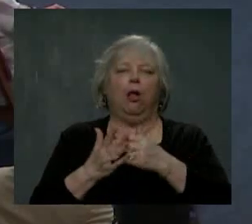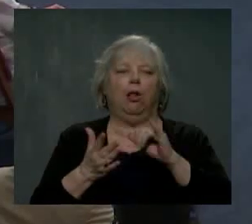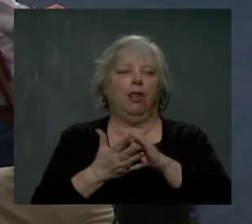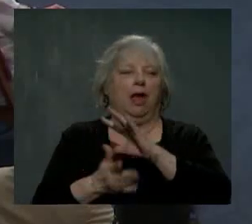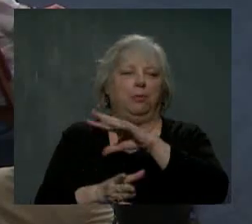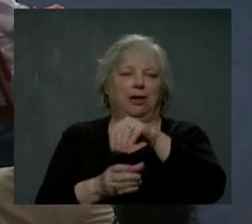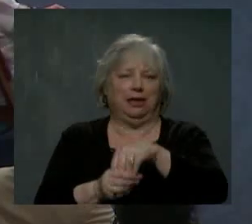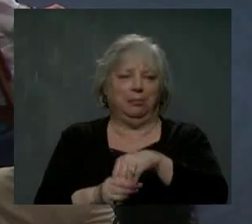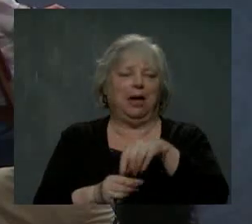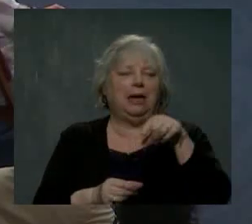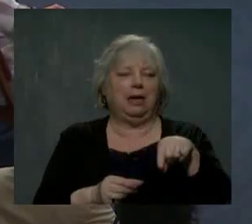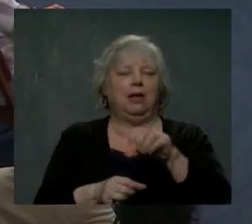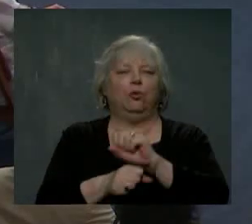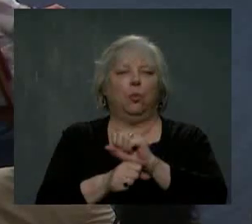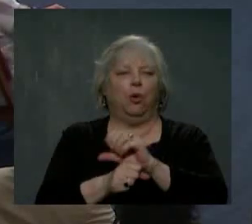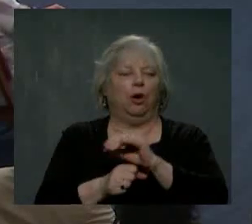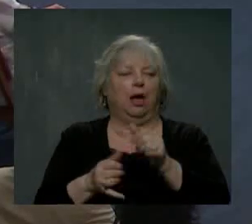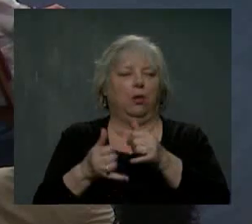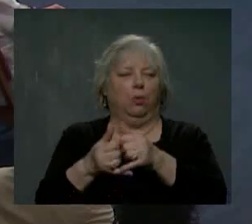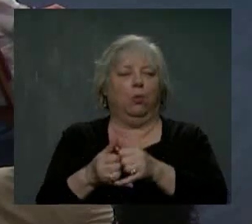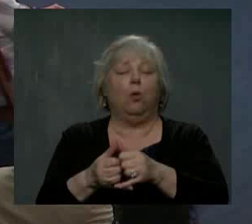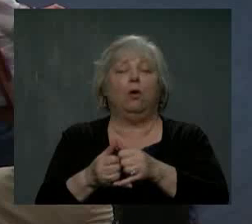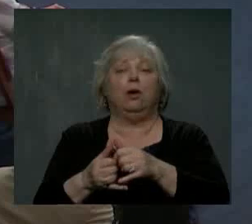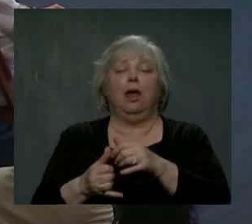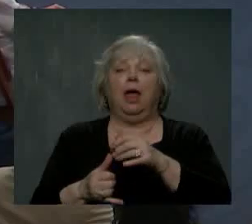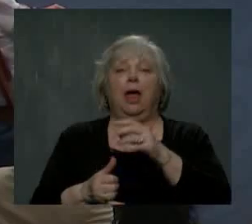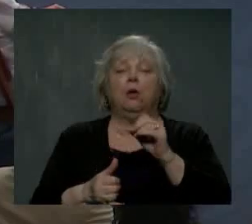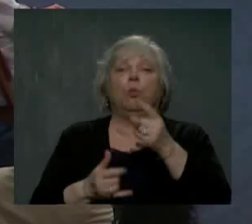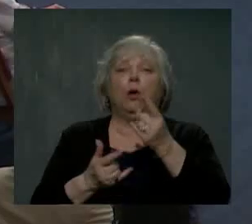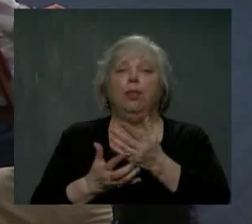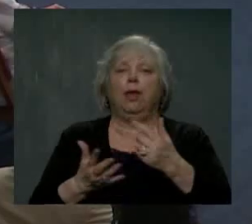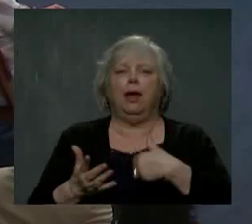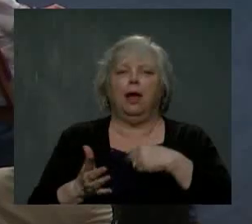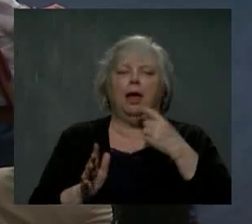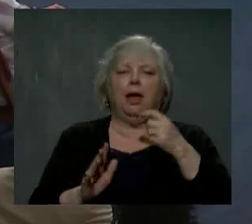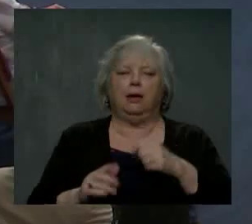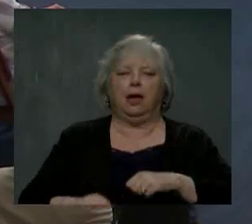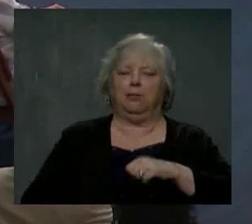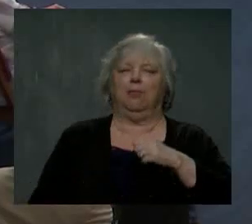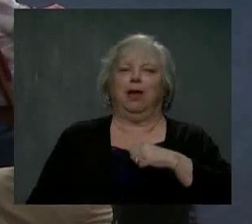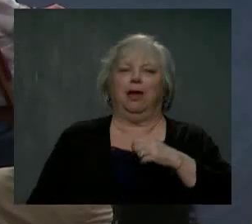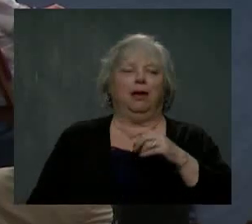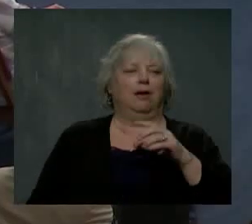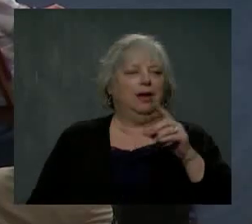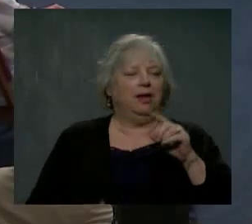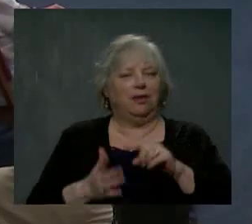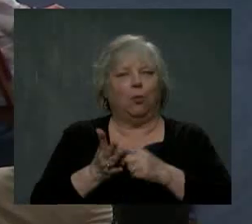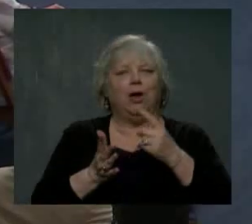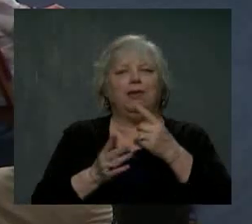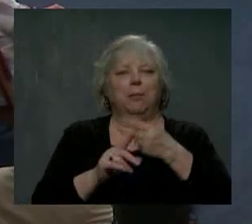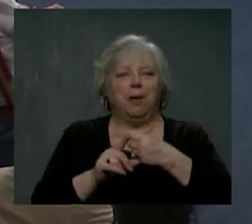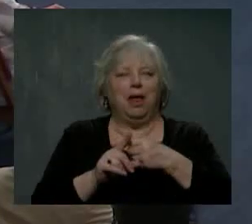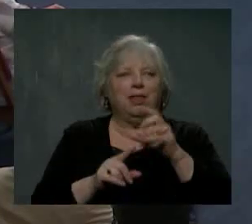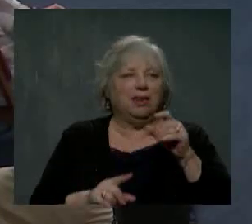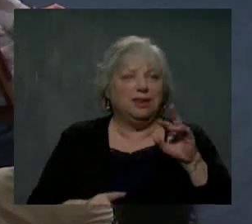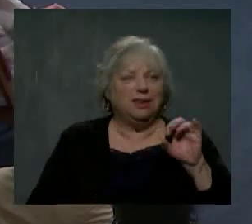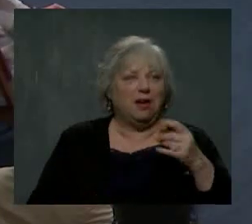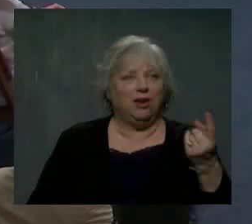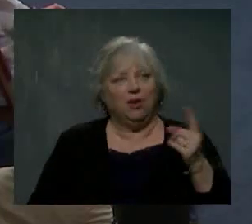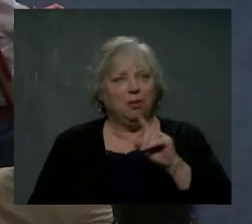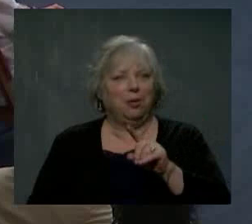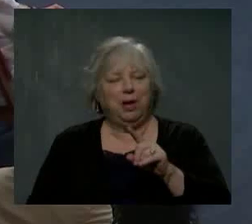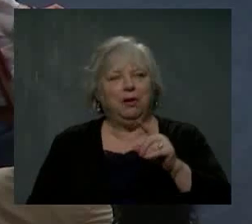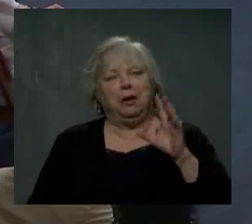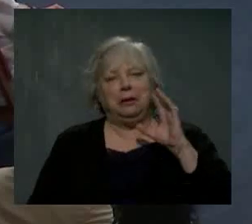to what Ember said, that one of the things I admire is the fact that you come up here once a month and listen to my same